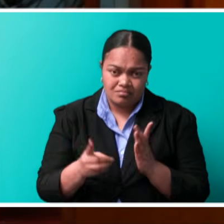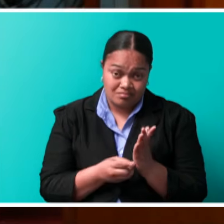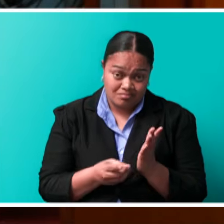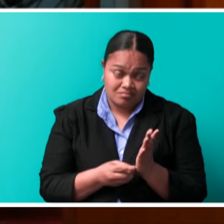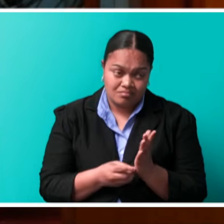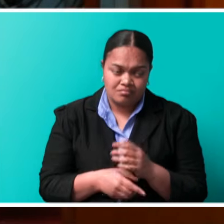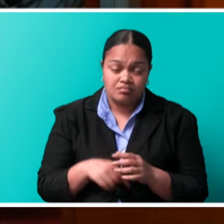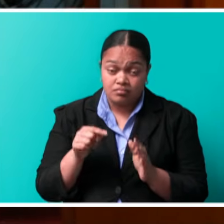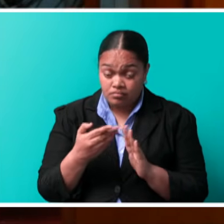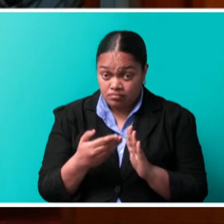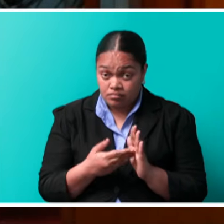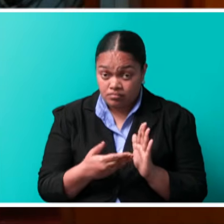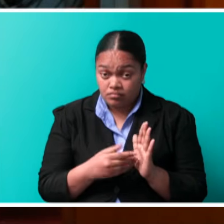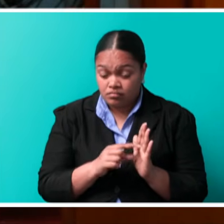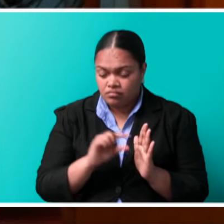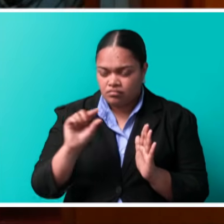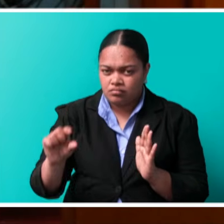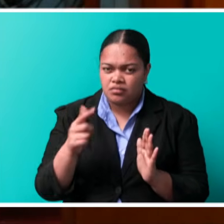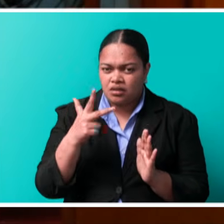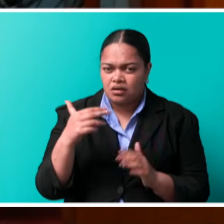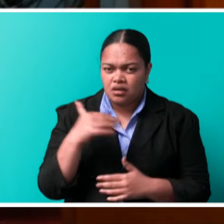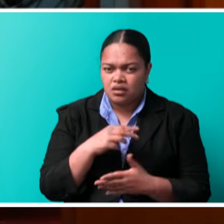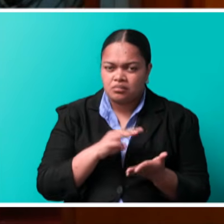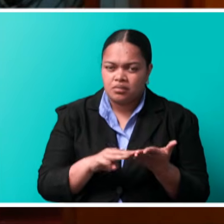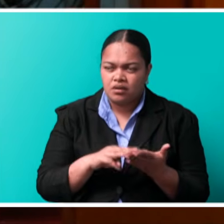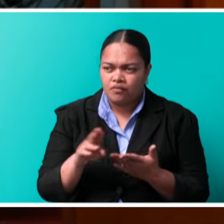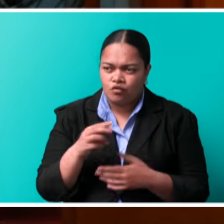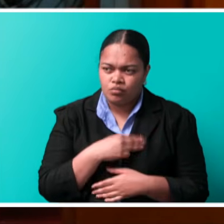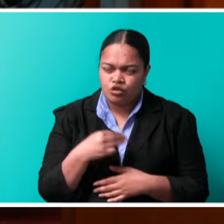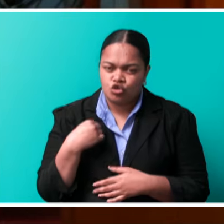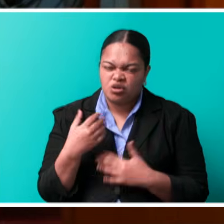This budget provides $820 million for the Ministry of Public Works,